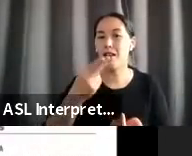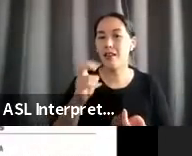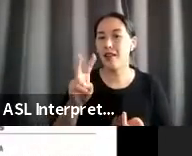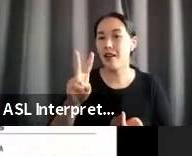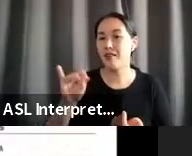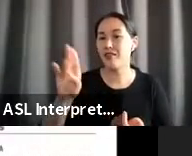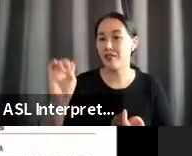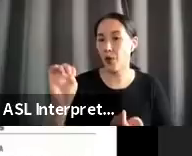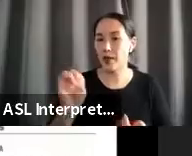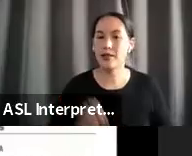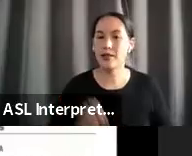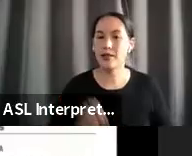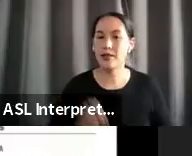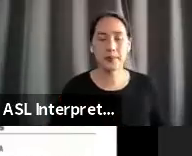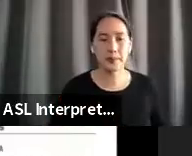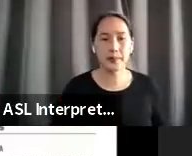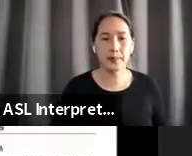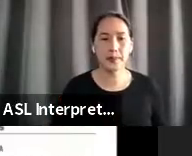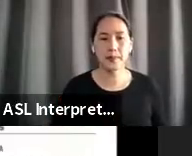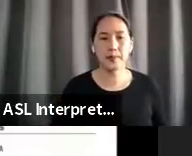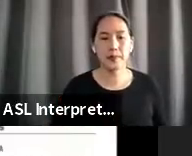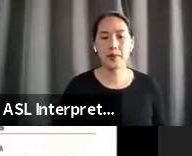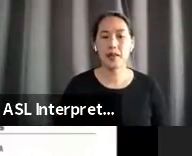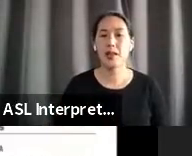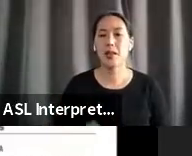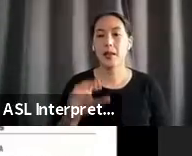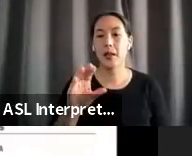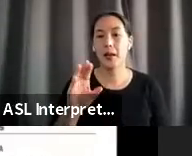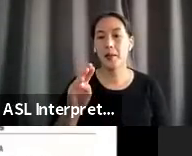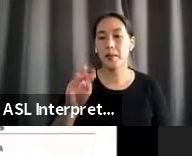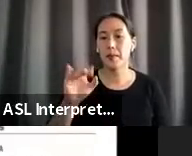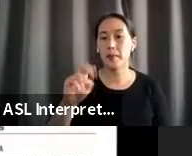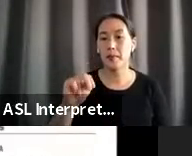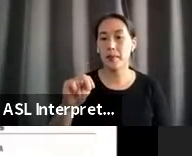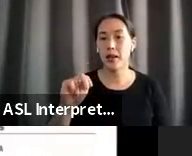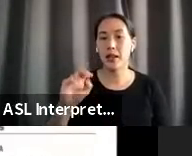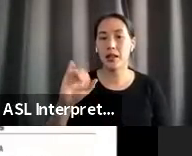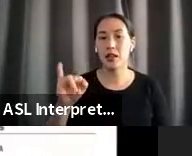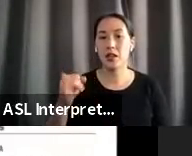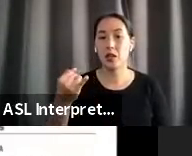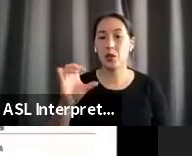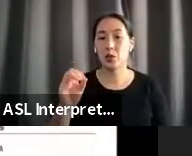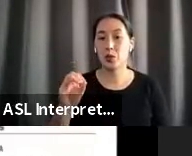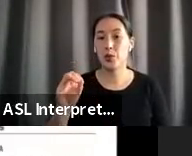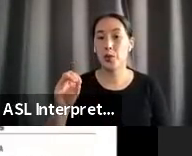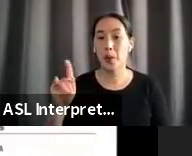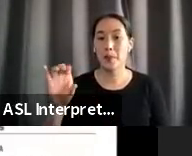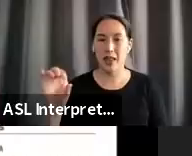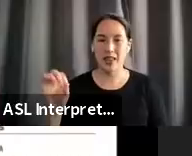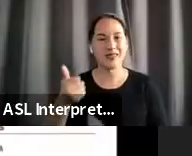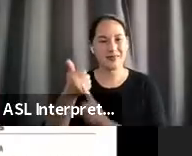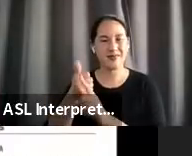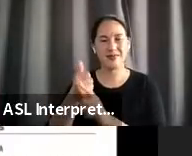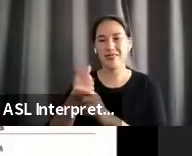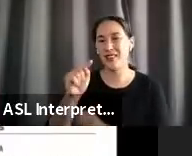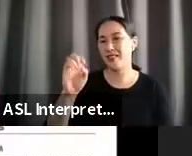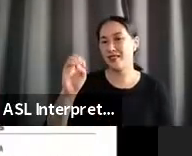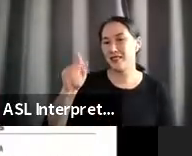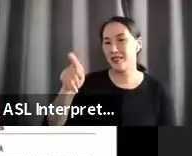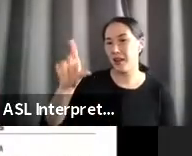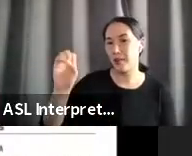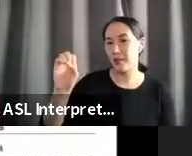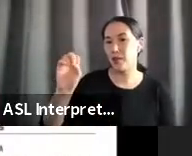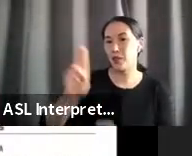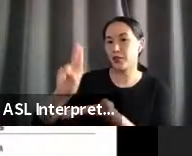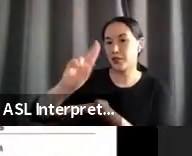online. Minju Bae, who is a historian and a fellow Temple University grad like me, she